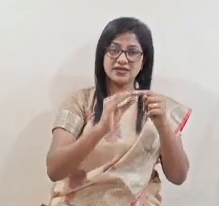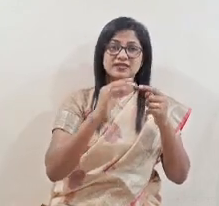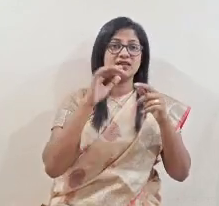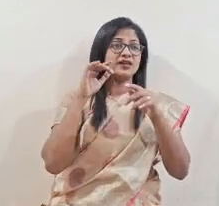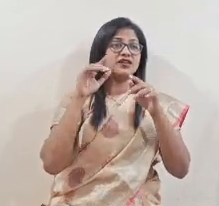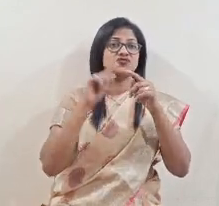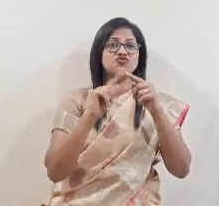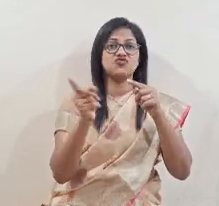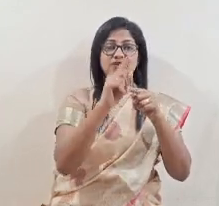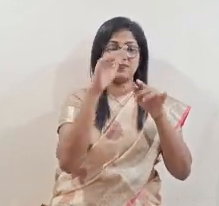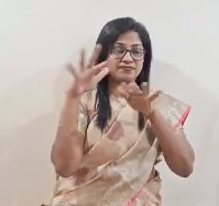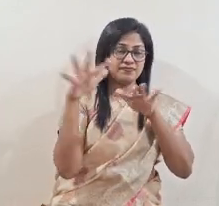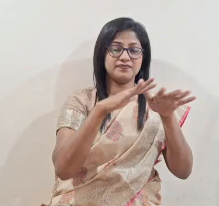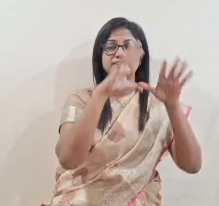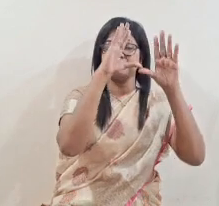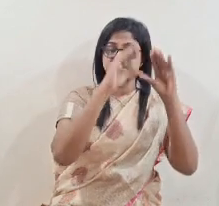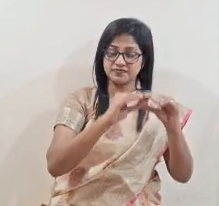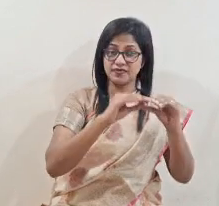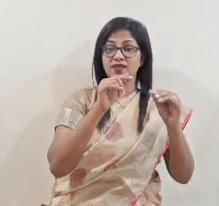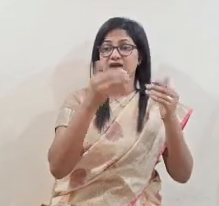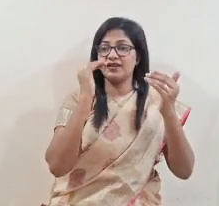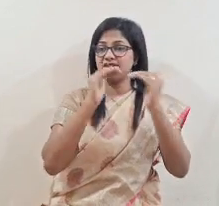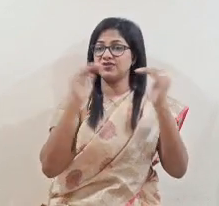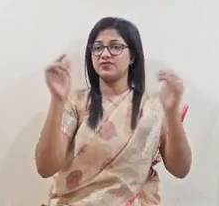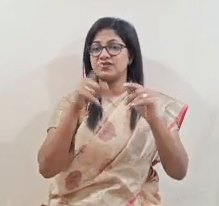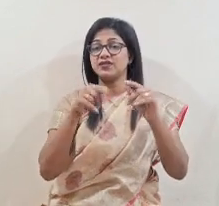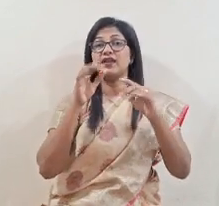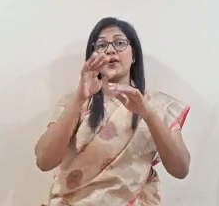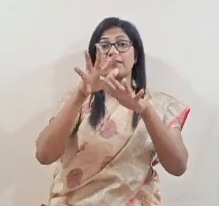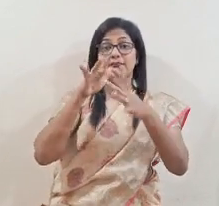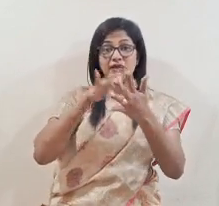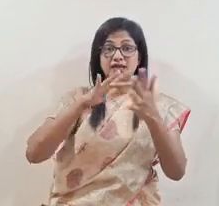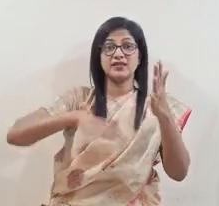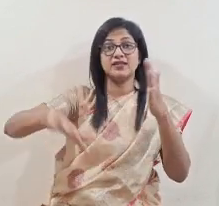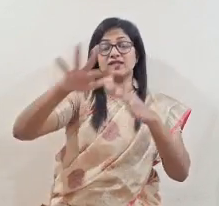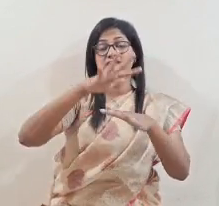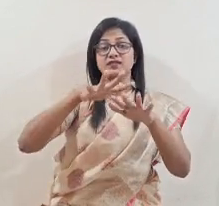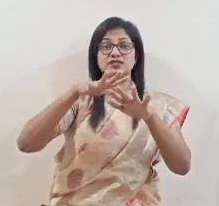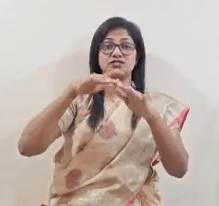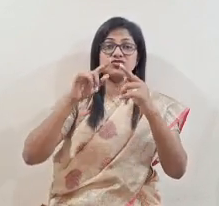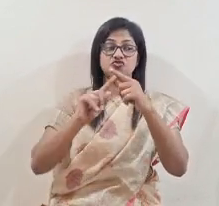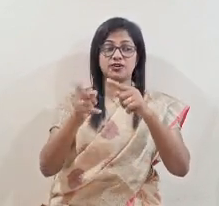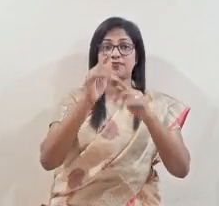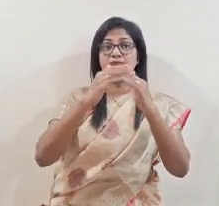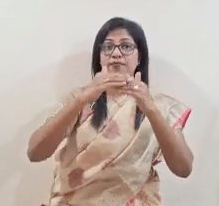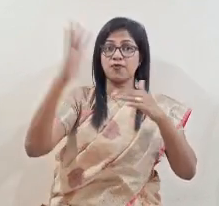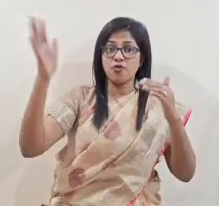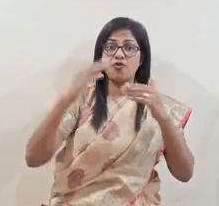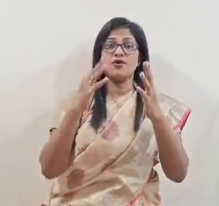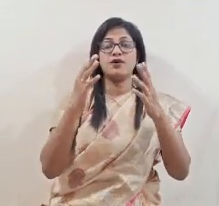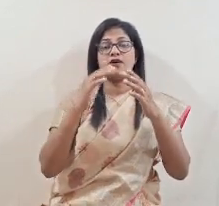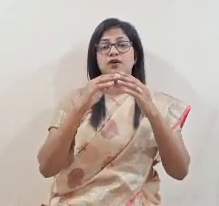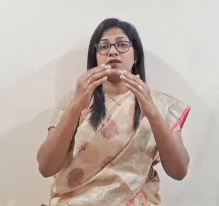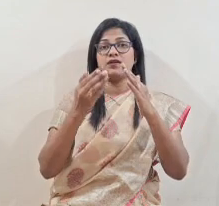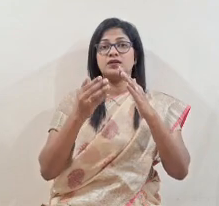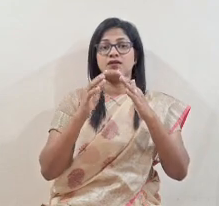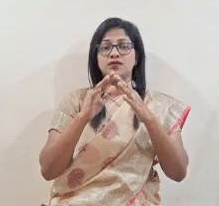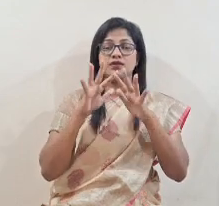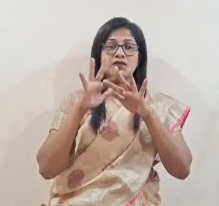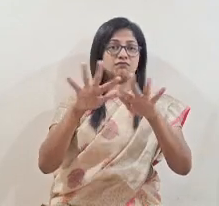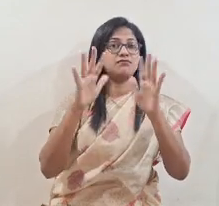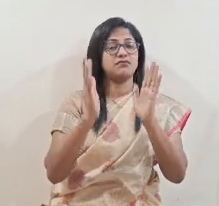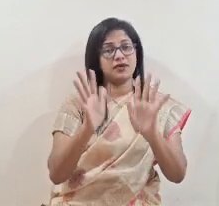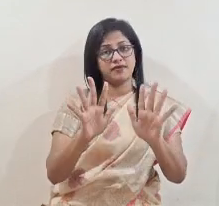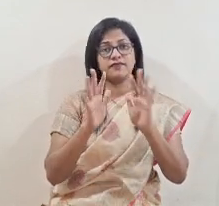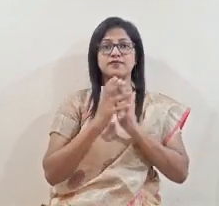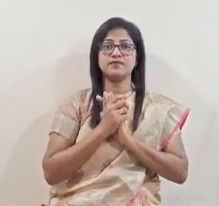possibility. So we can even add another layer of land use into it. So three major